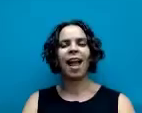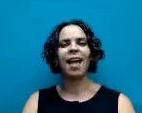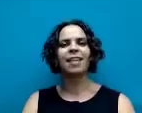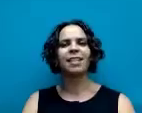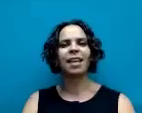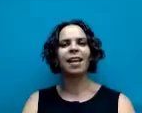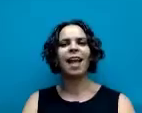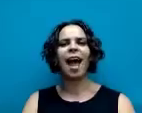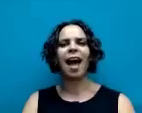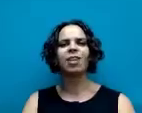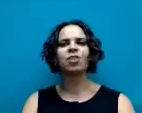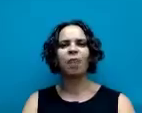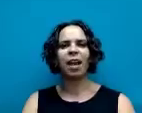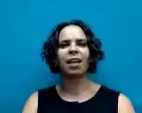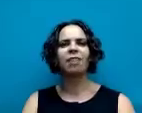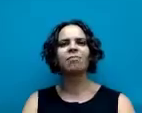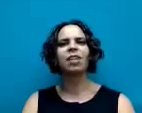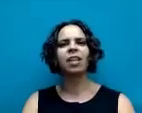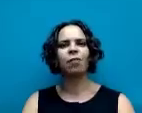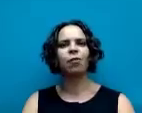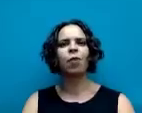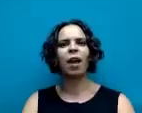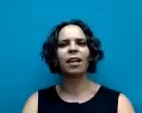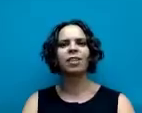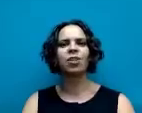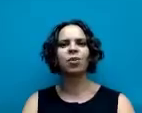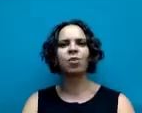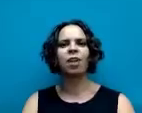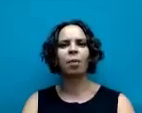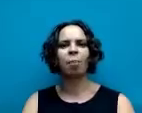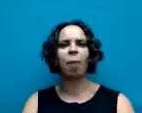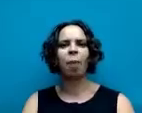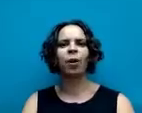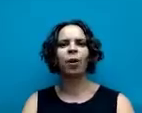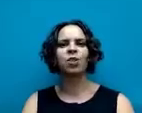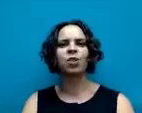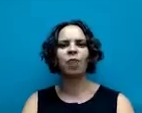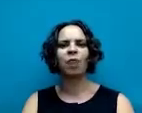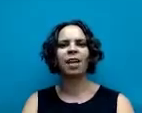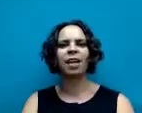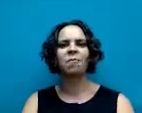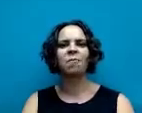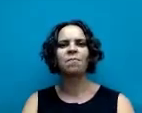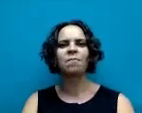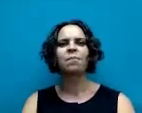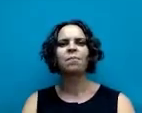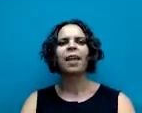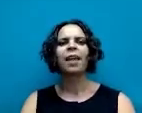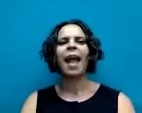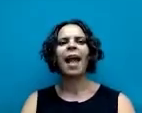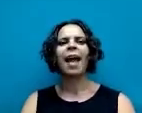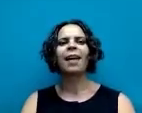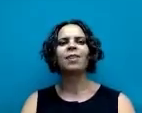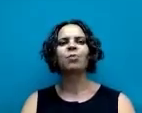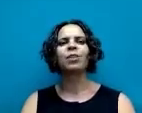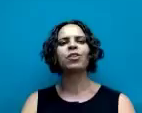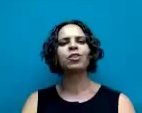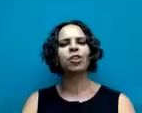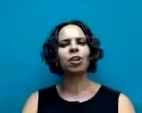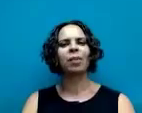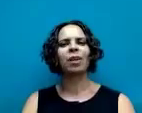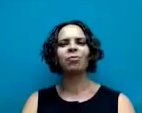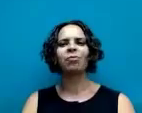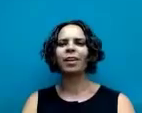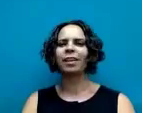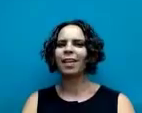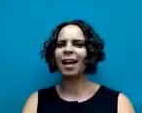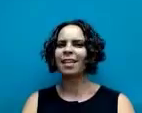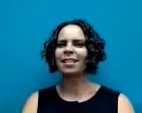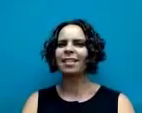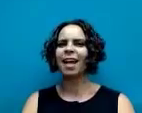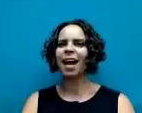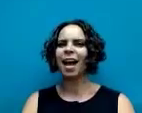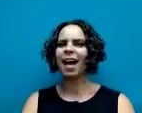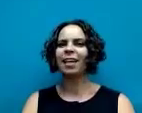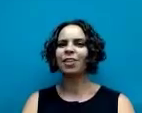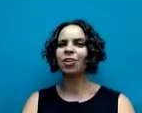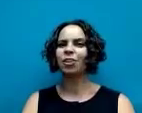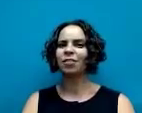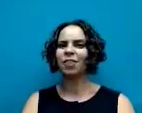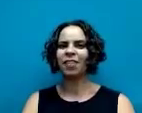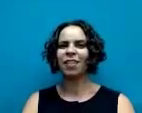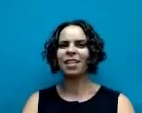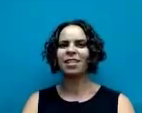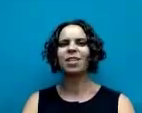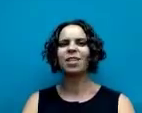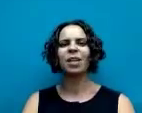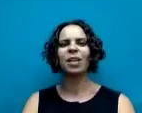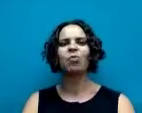it and did @Drake to give credit to the hip-hop artist Drake. And Richard Sherman realized he